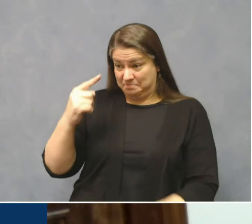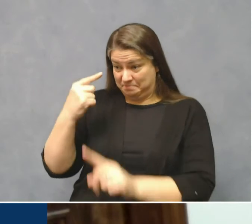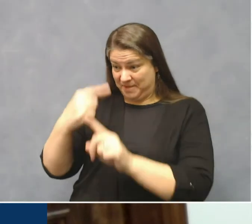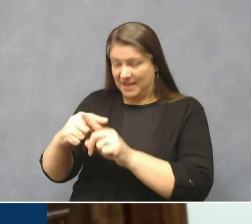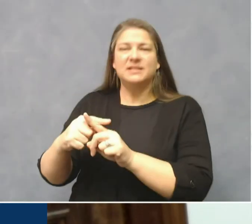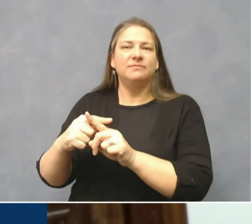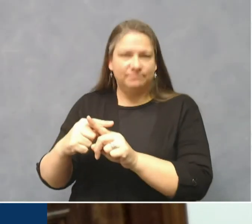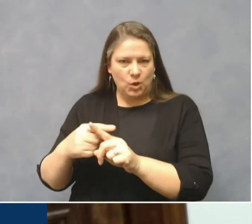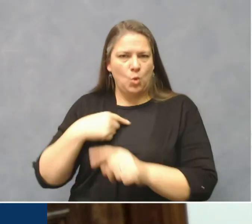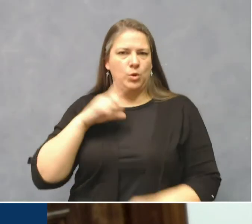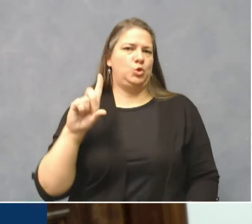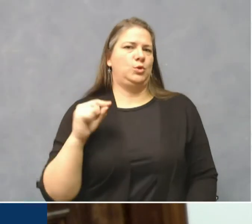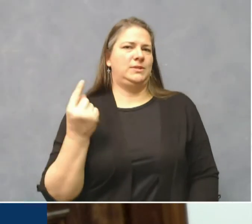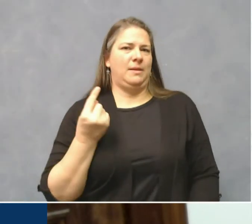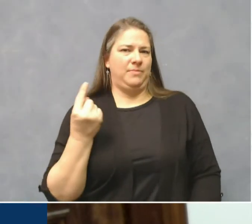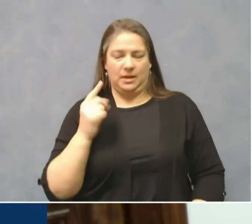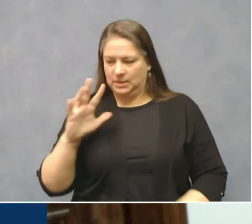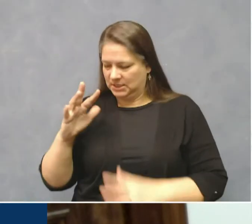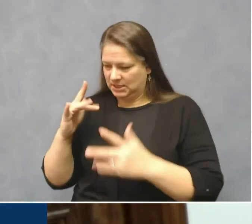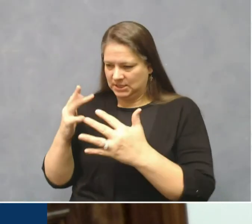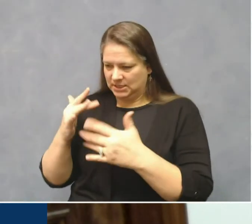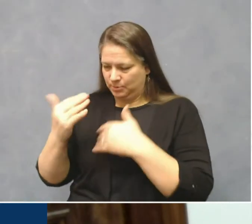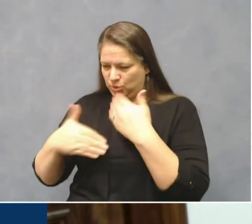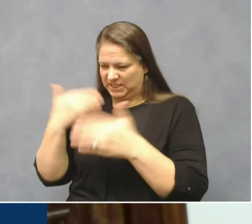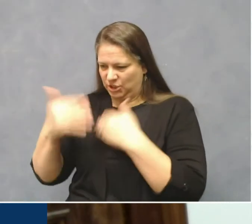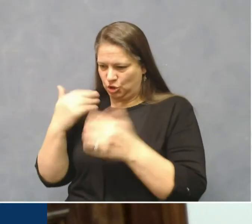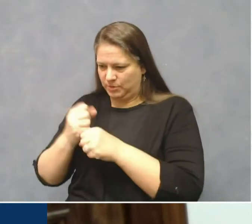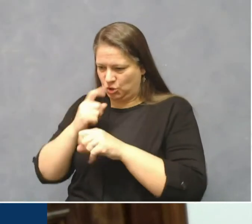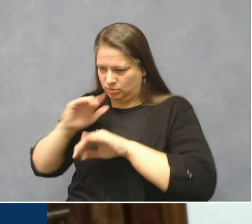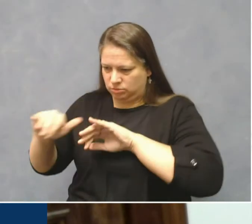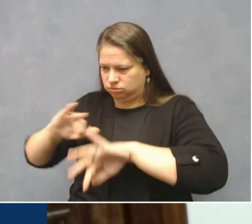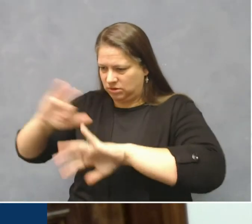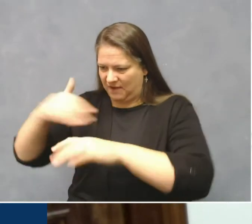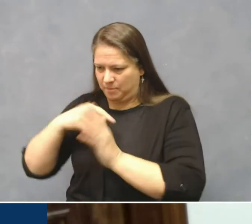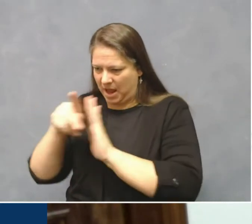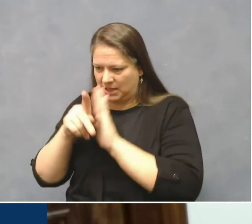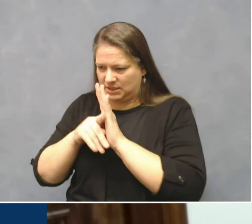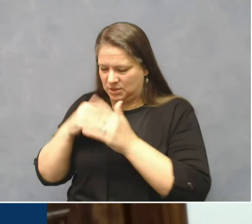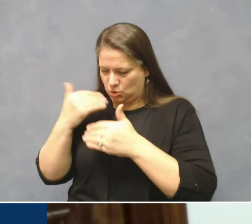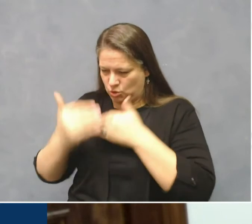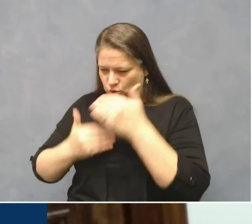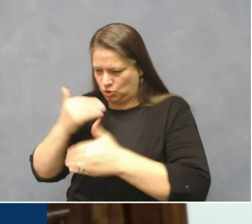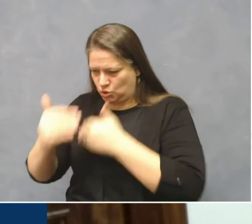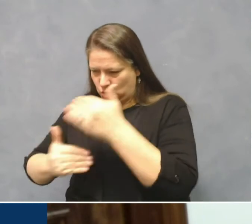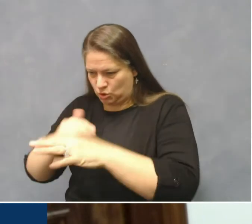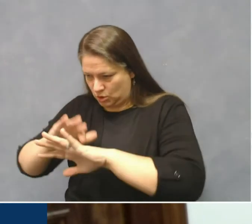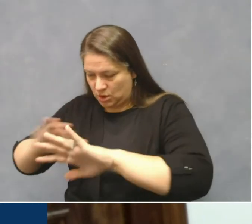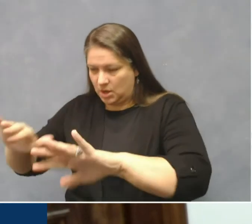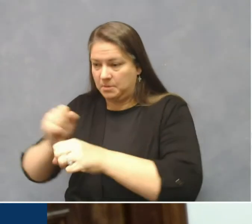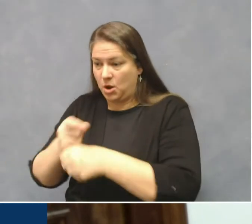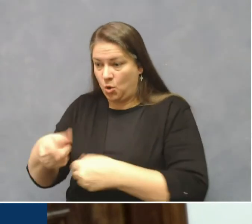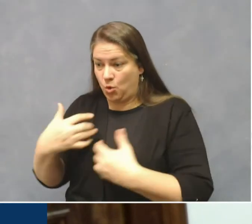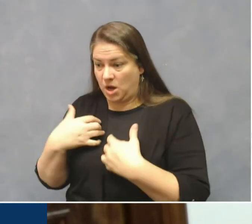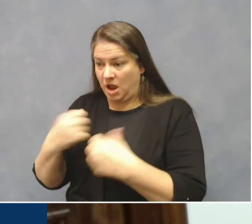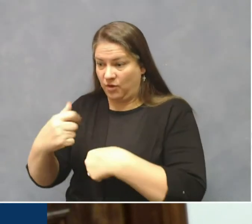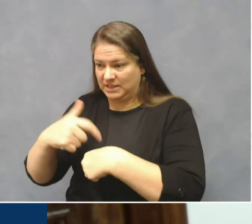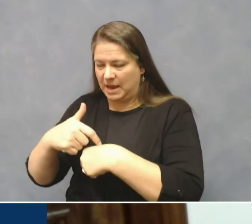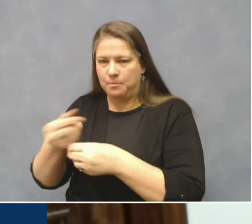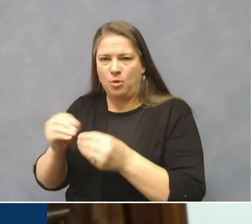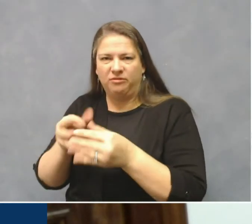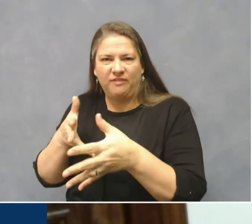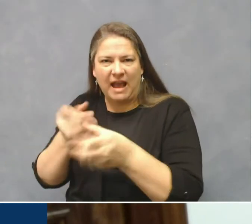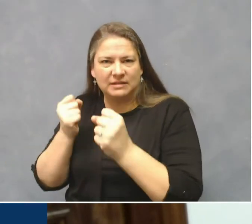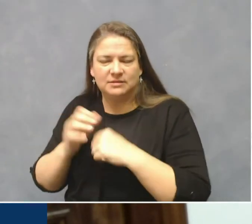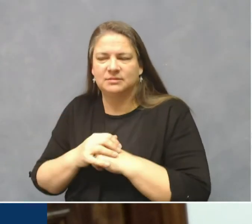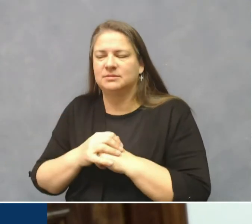see that those procedures are shortening the recovery time and hopefully,